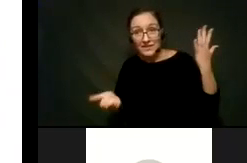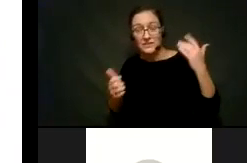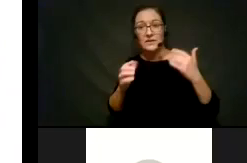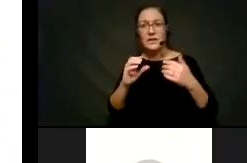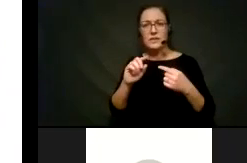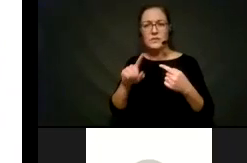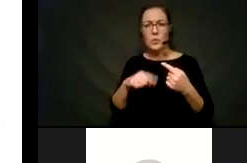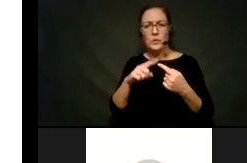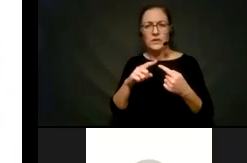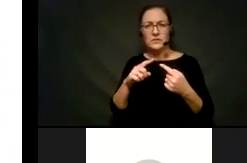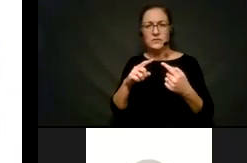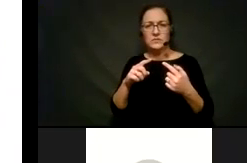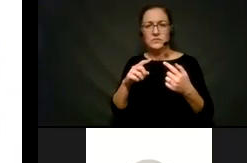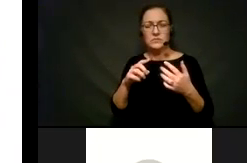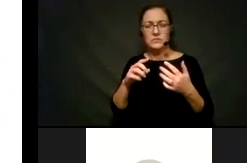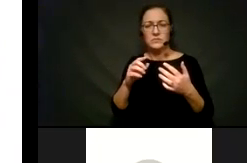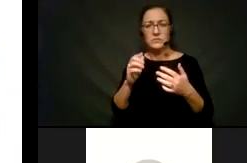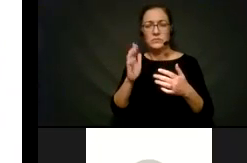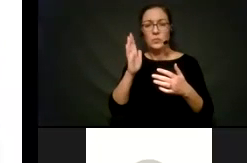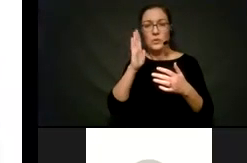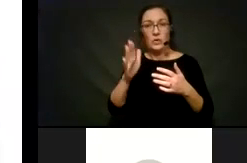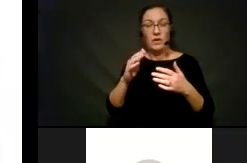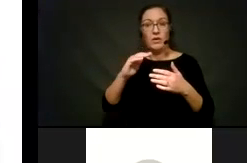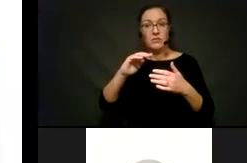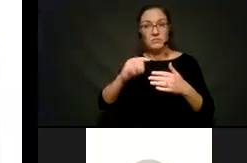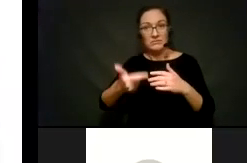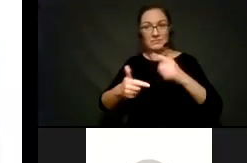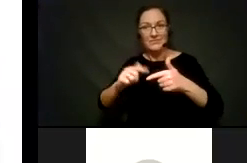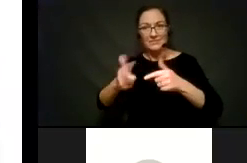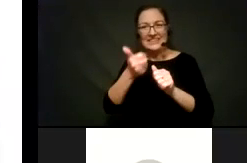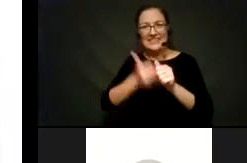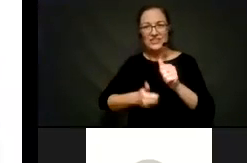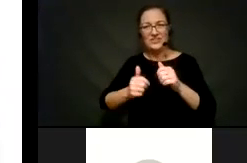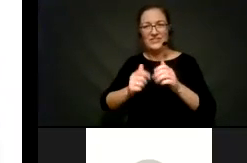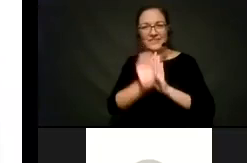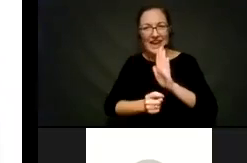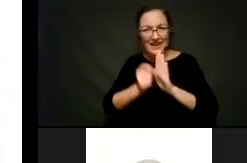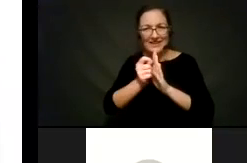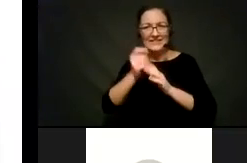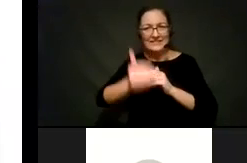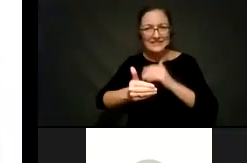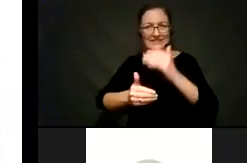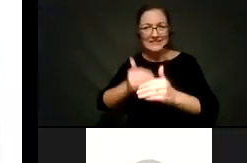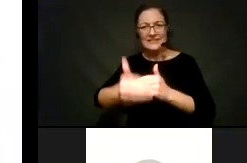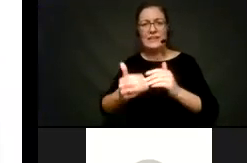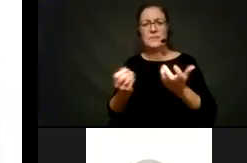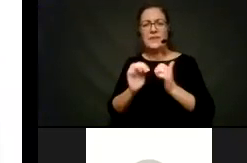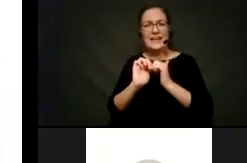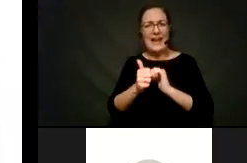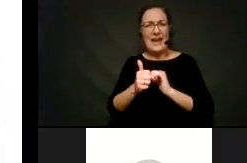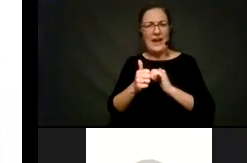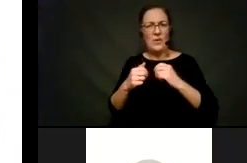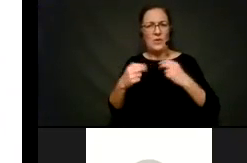these phases and what care the Virginia Department of Health is taking to ensure that the needs